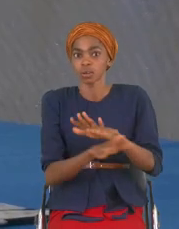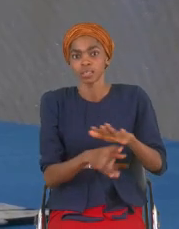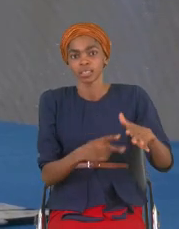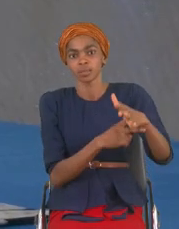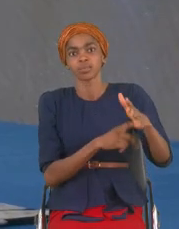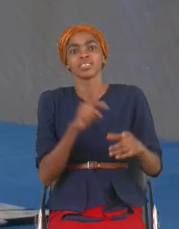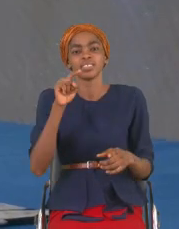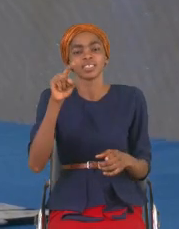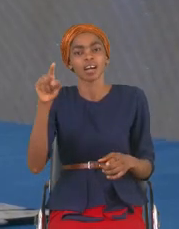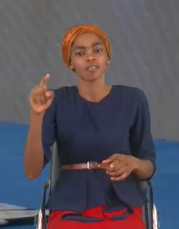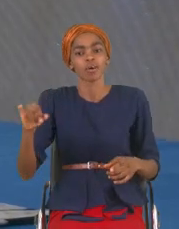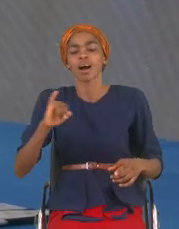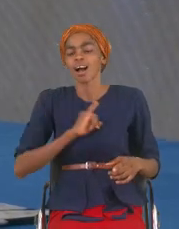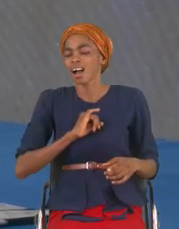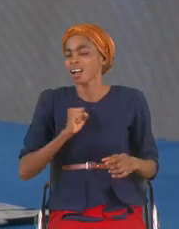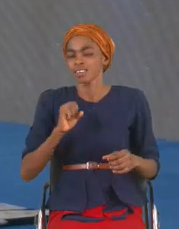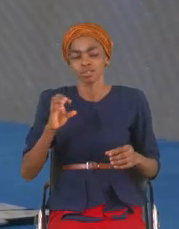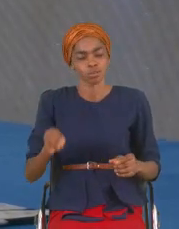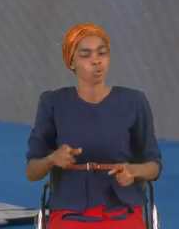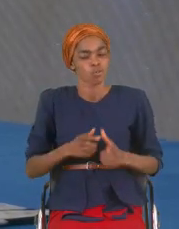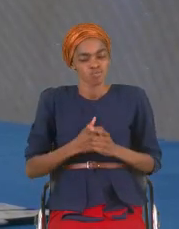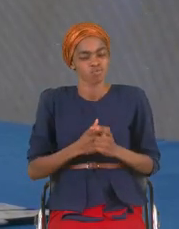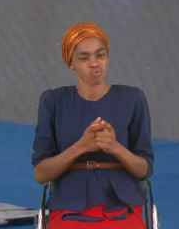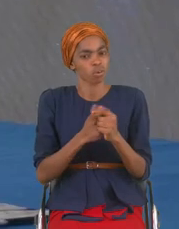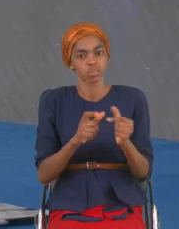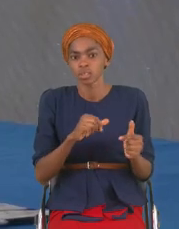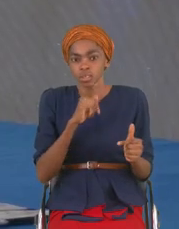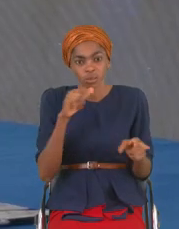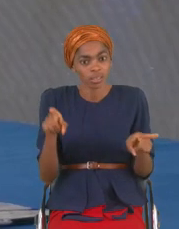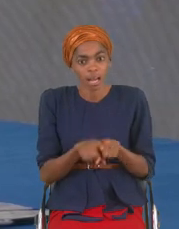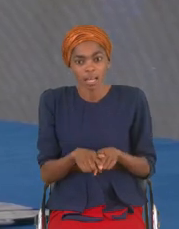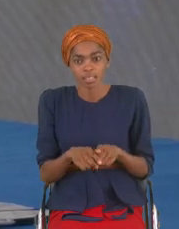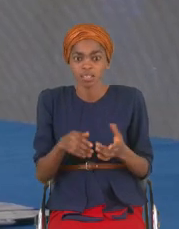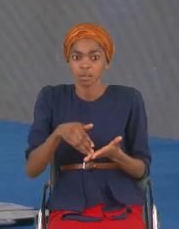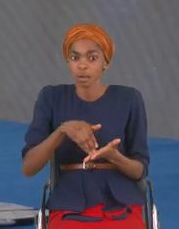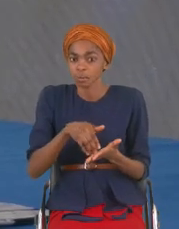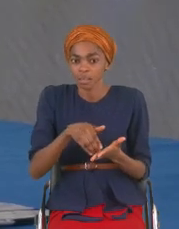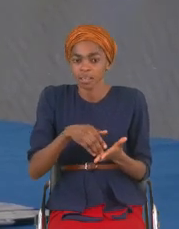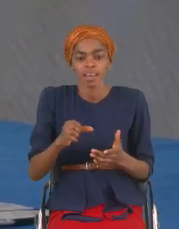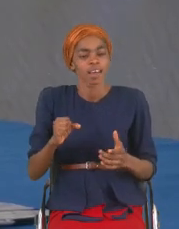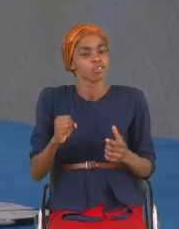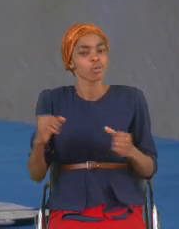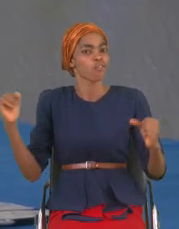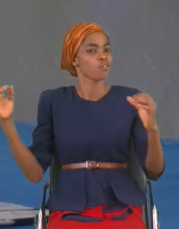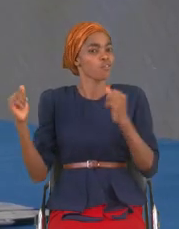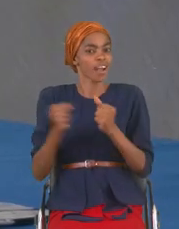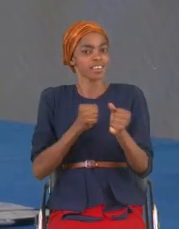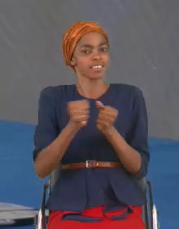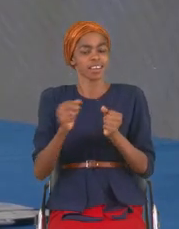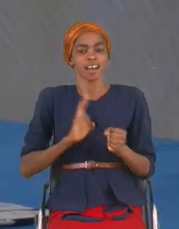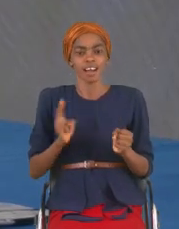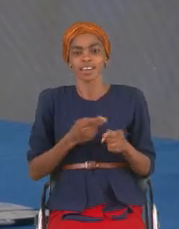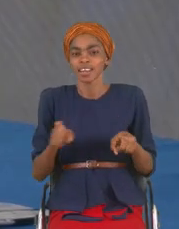Therefore, I so run, not as uncertainly, and so fight I like a good